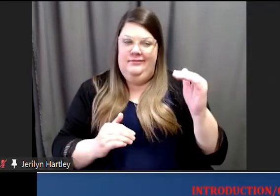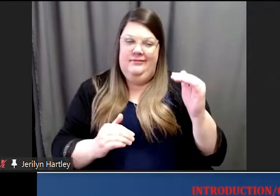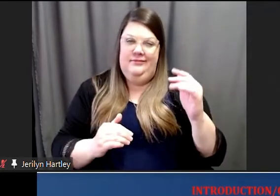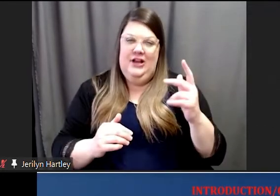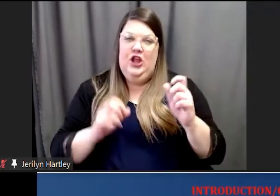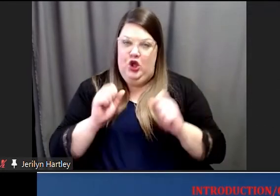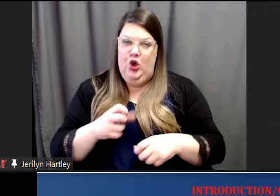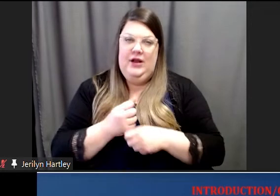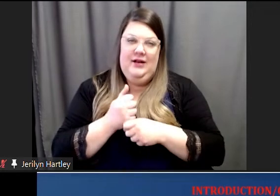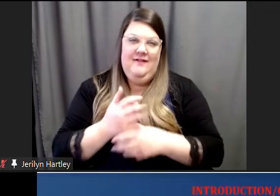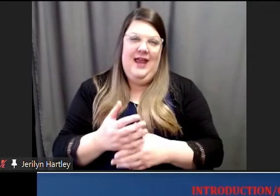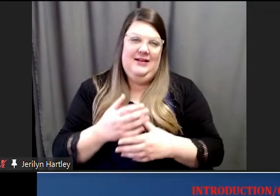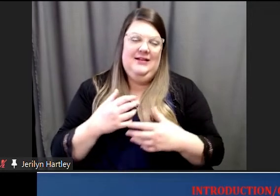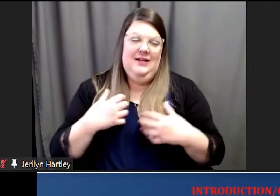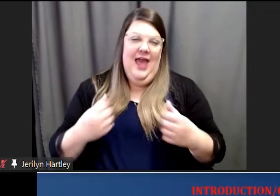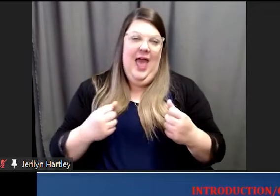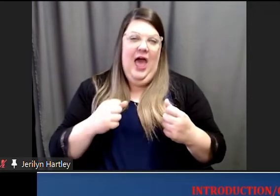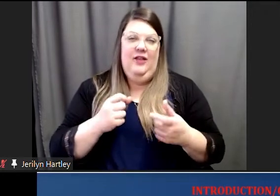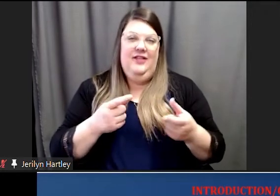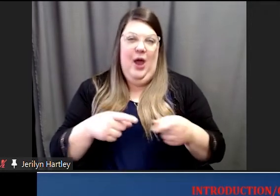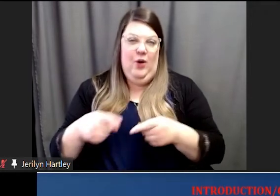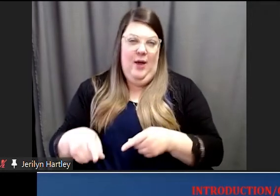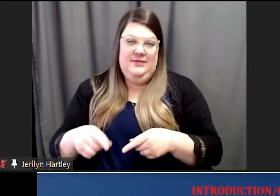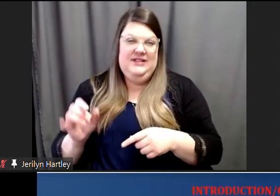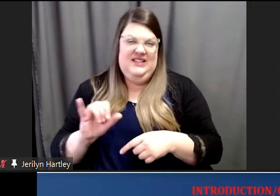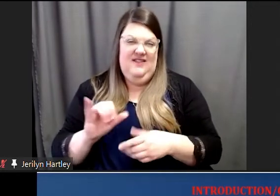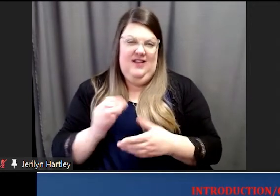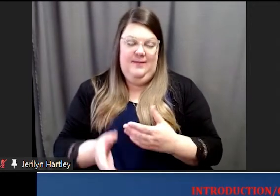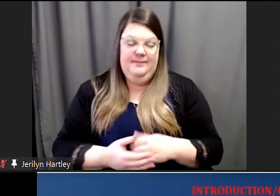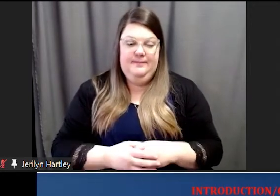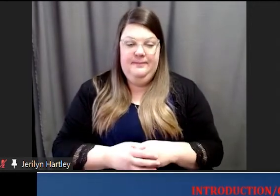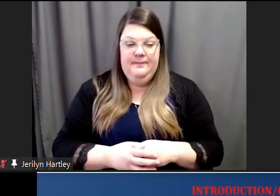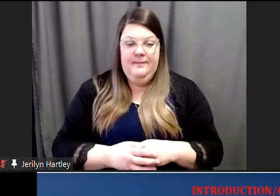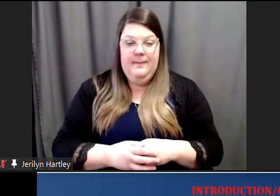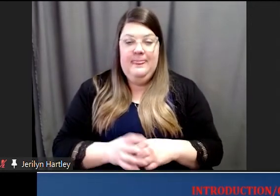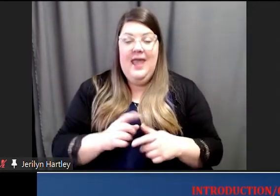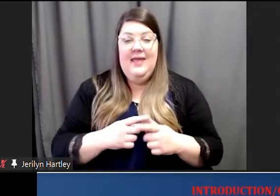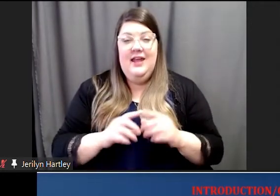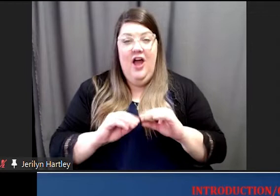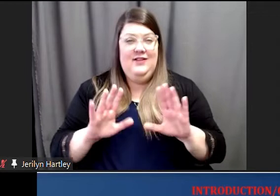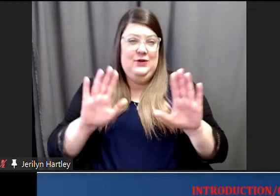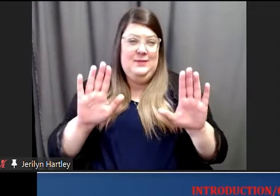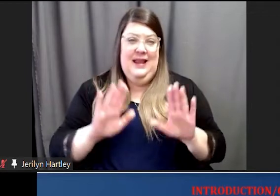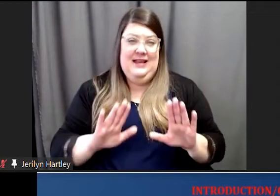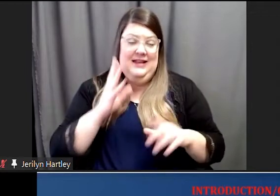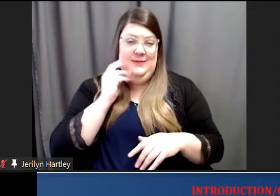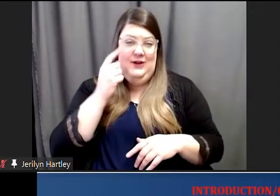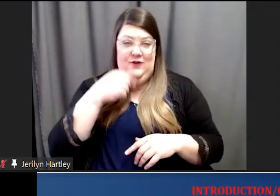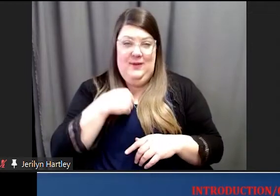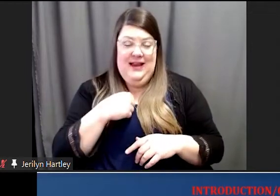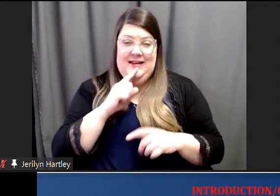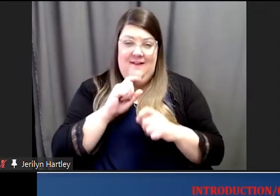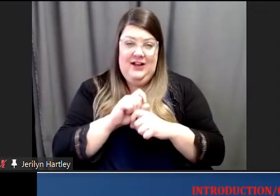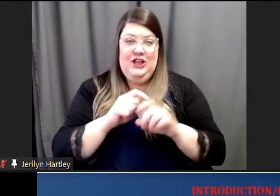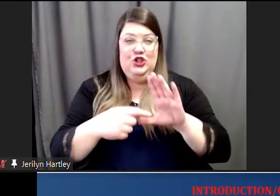could affect health outcomes and stuff like that. And then obviously, like, it was an amazing experience for me. It definitely